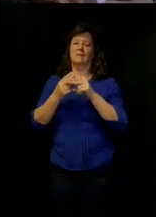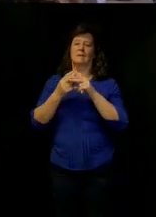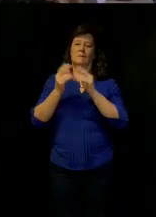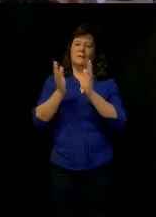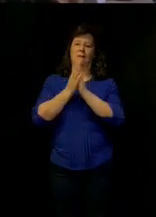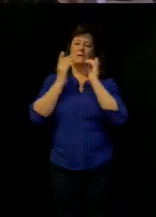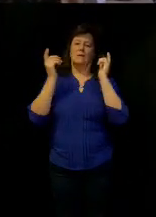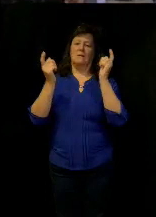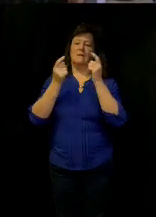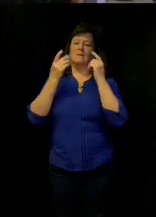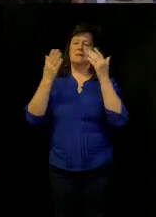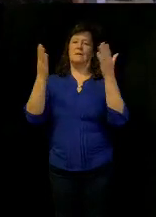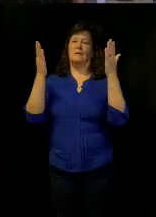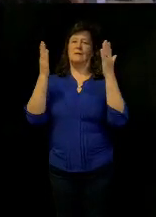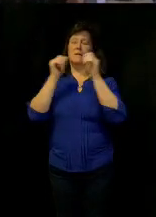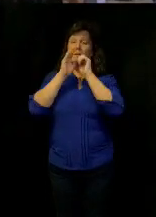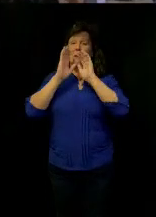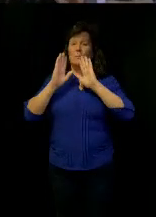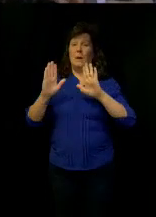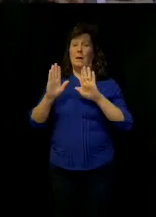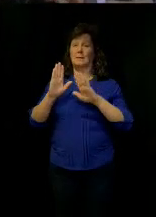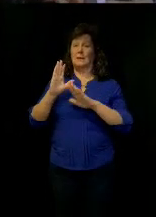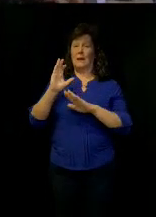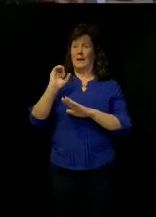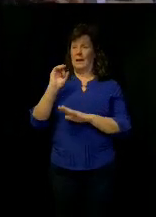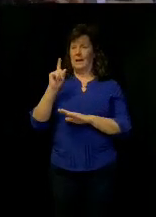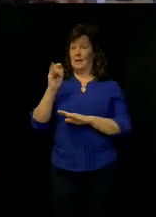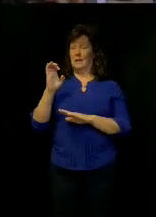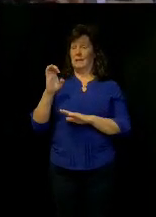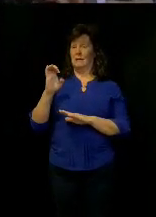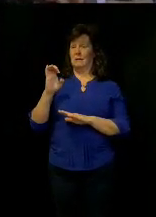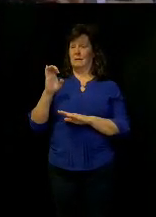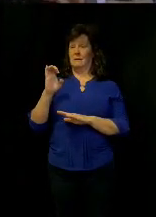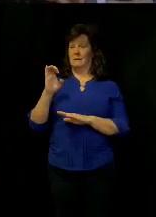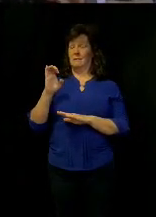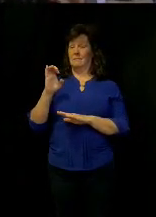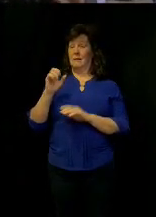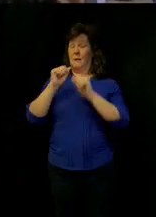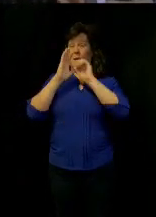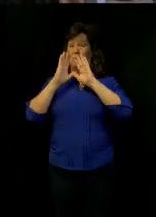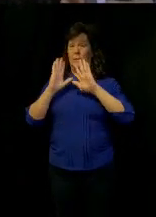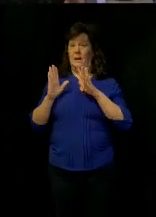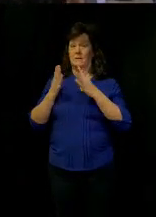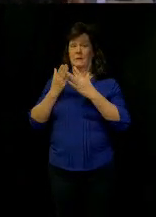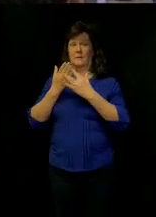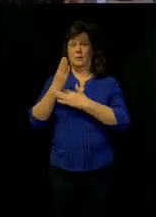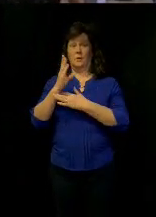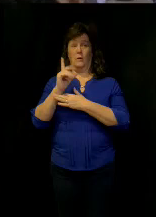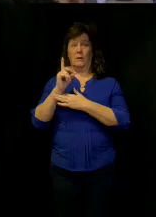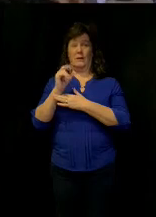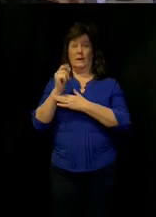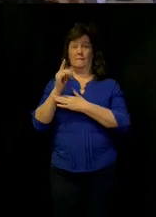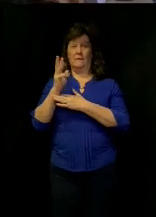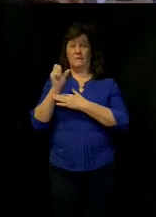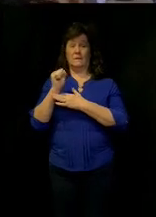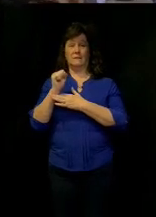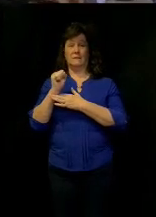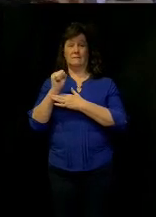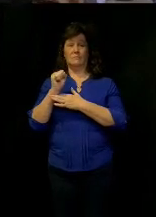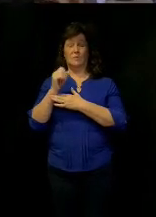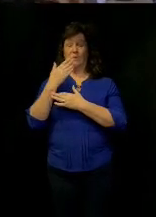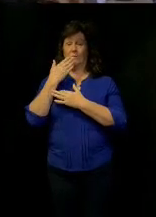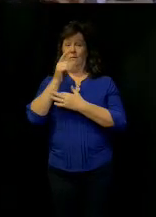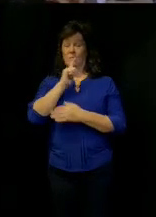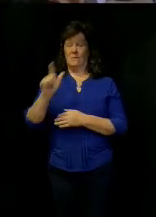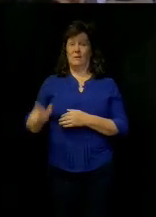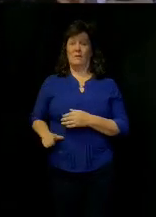Hallelujah. The blessing of Addie, the blessing of the Davises, they are a blessing. So God, we thank you right now.